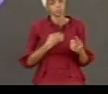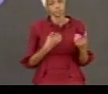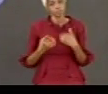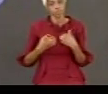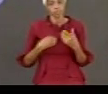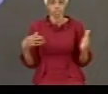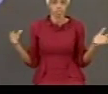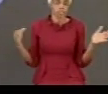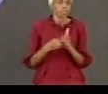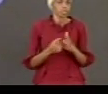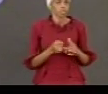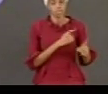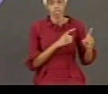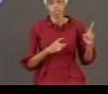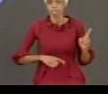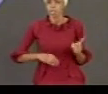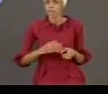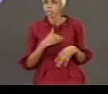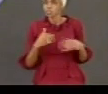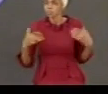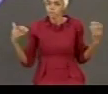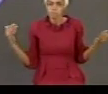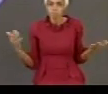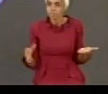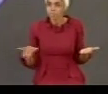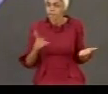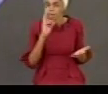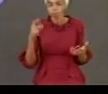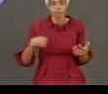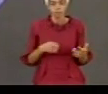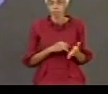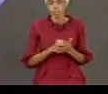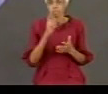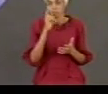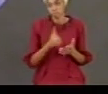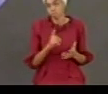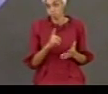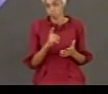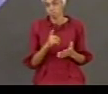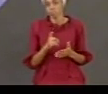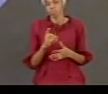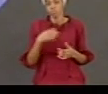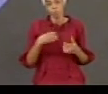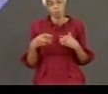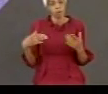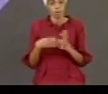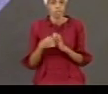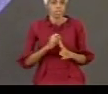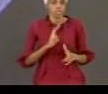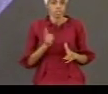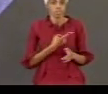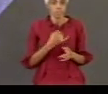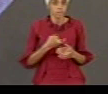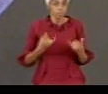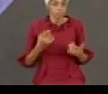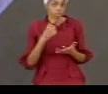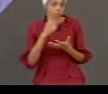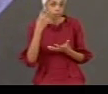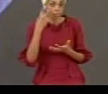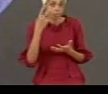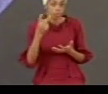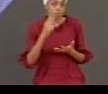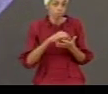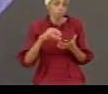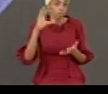And what are we that ye murmur against us? You see, in verse 8 also, towards the end of it, for that the